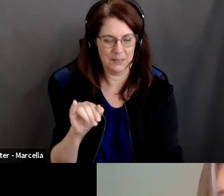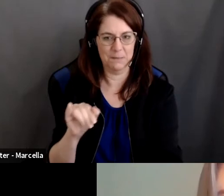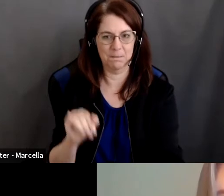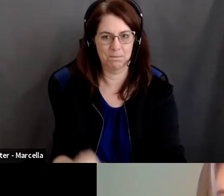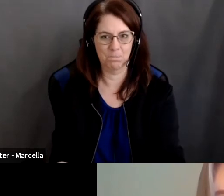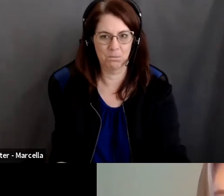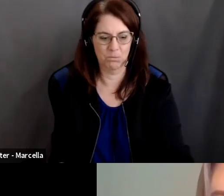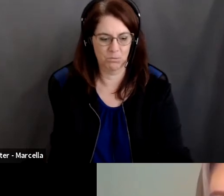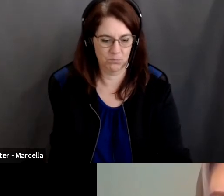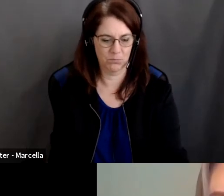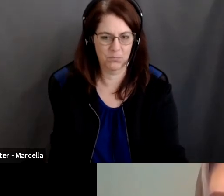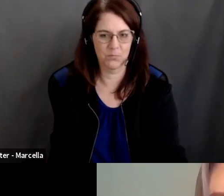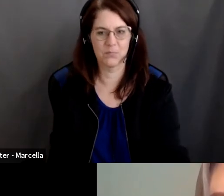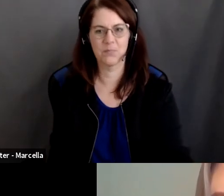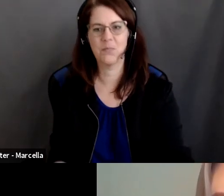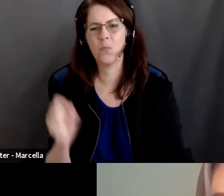Oh yeah,